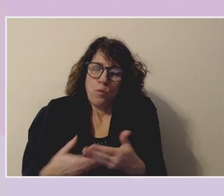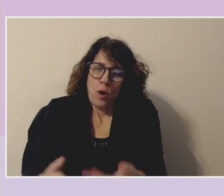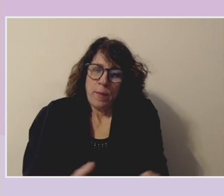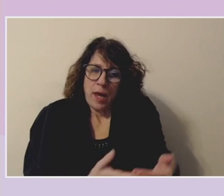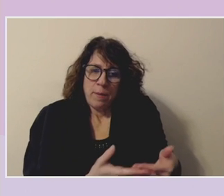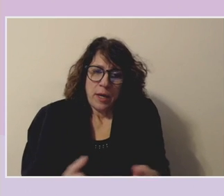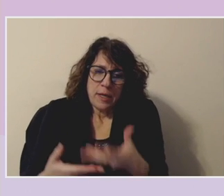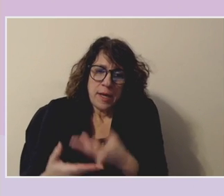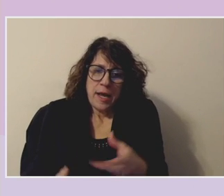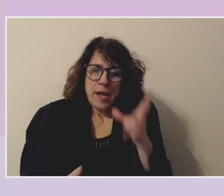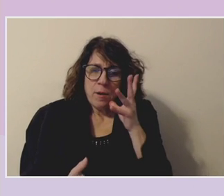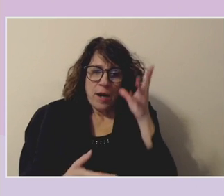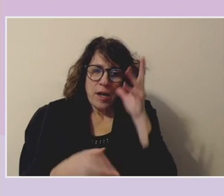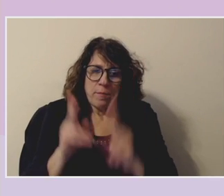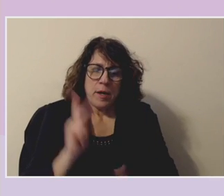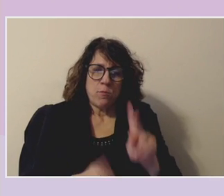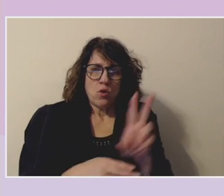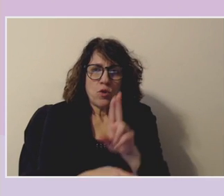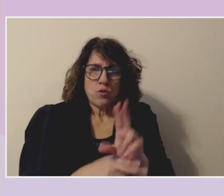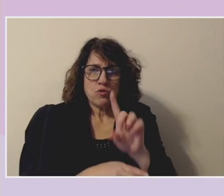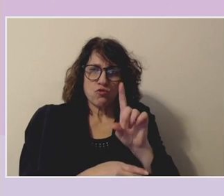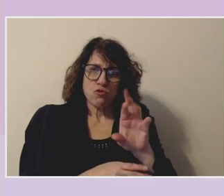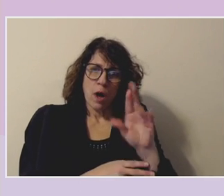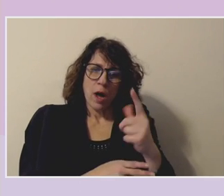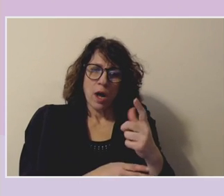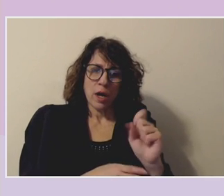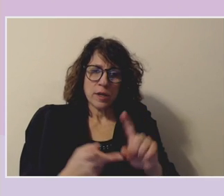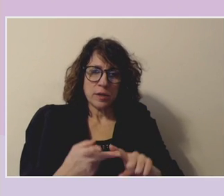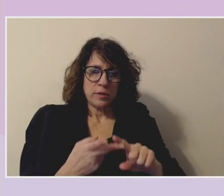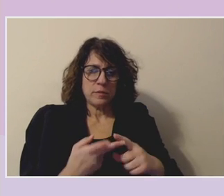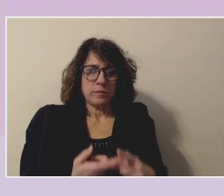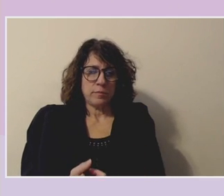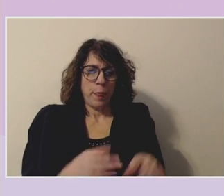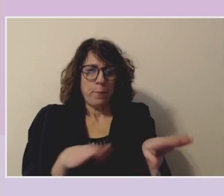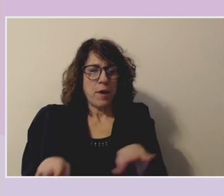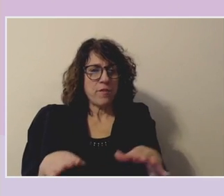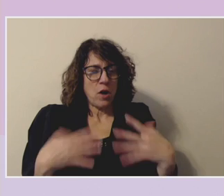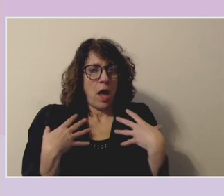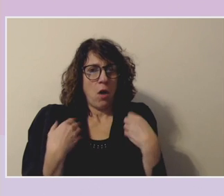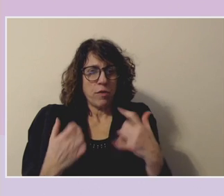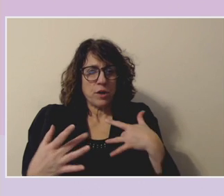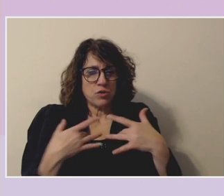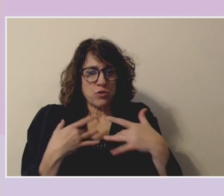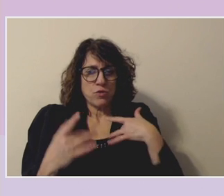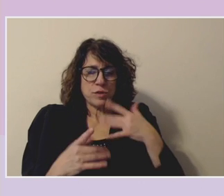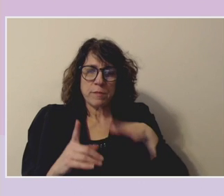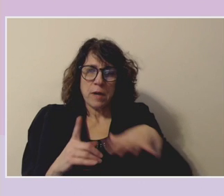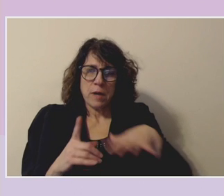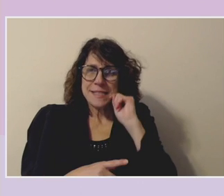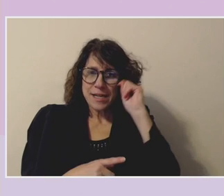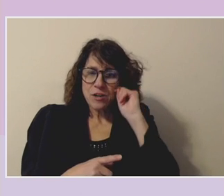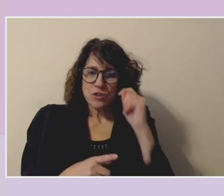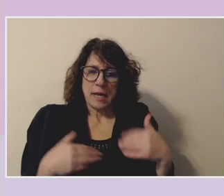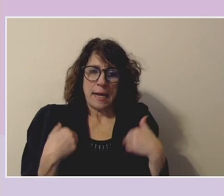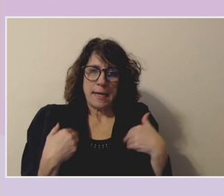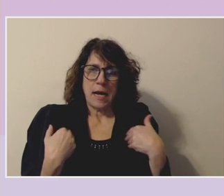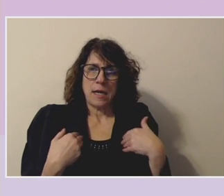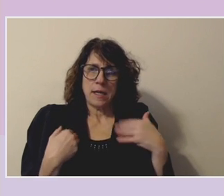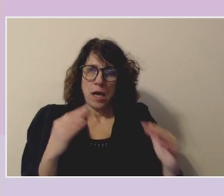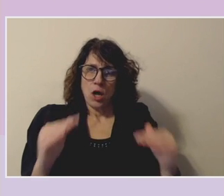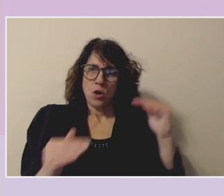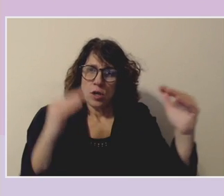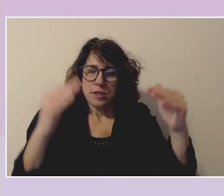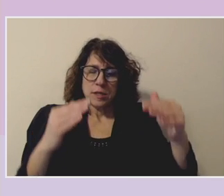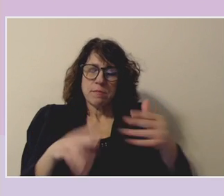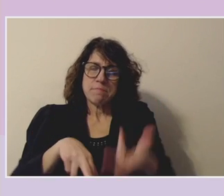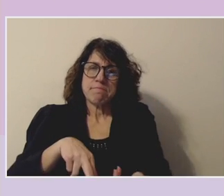drugs, behavioral health concerns among adolescents and young adults, and expanding and diversifying the